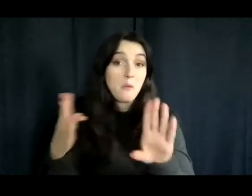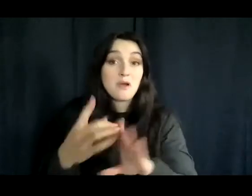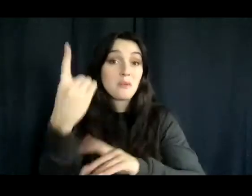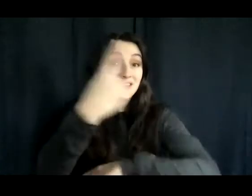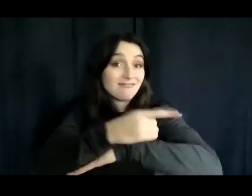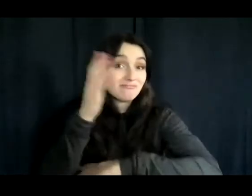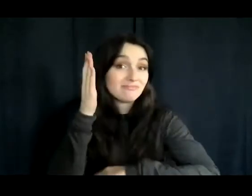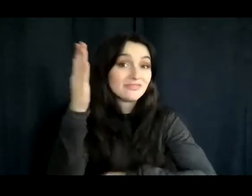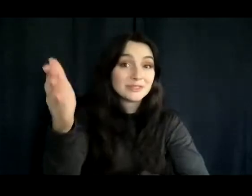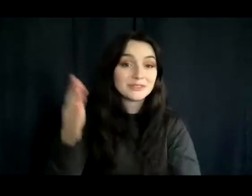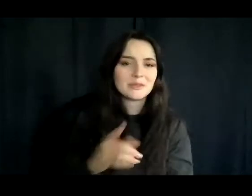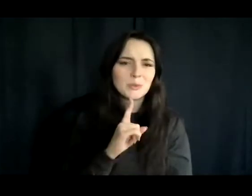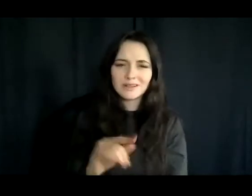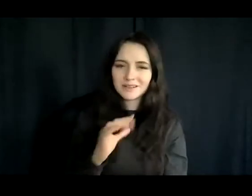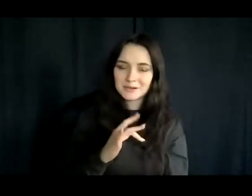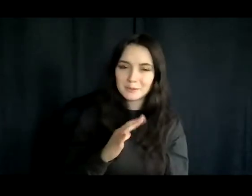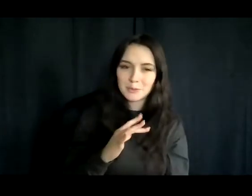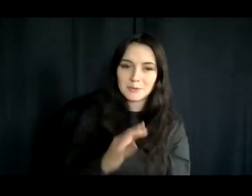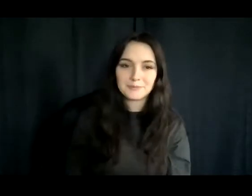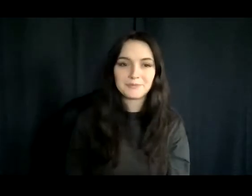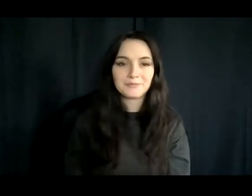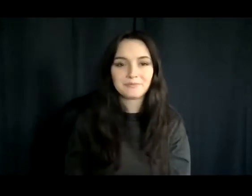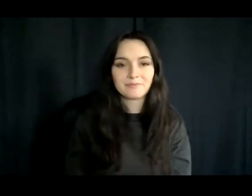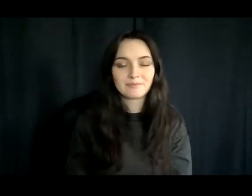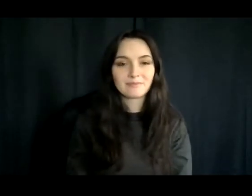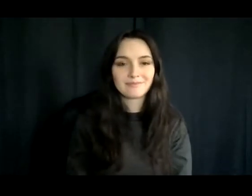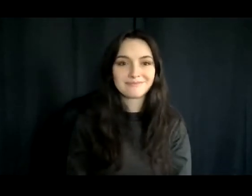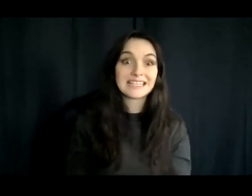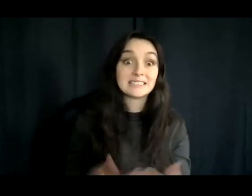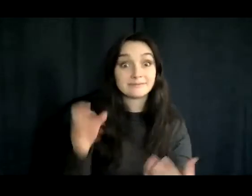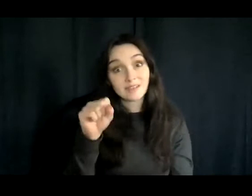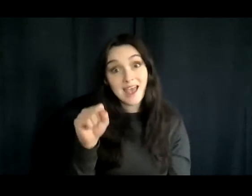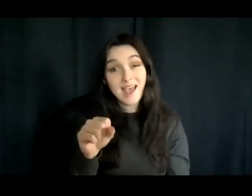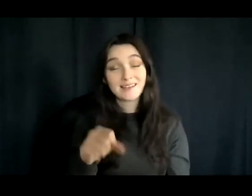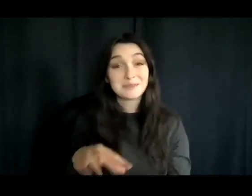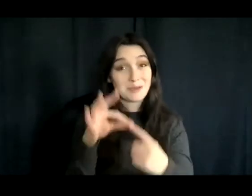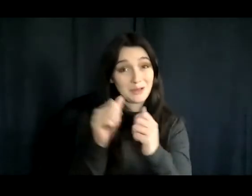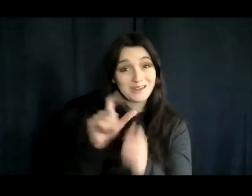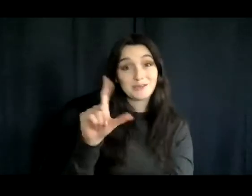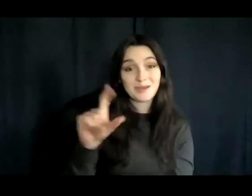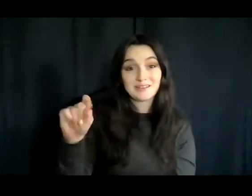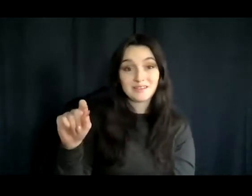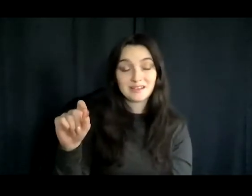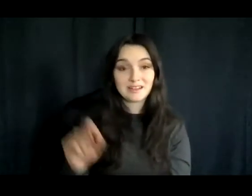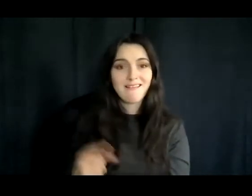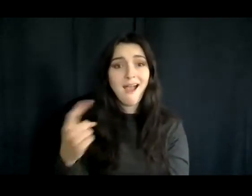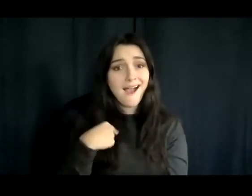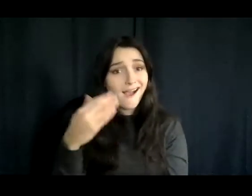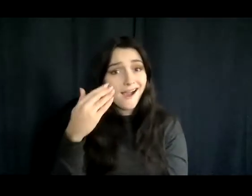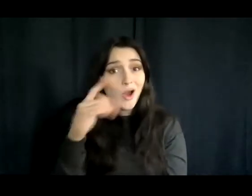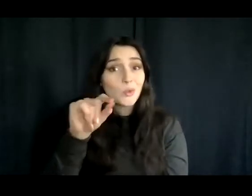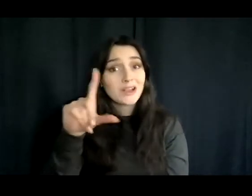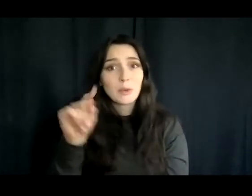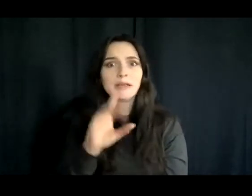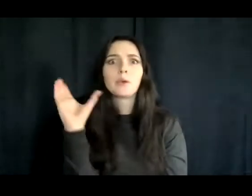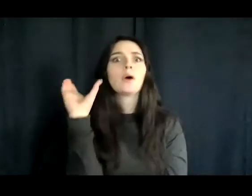is a really cool thing to do on, especially in a year like 2020. Yes, as you all know, it was one of the weirdest years ever